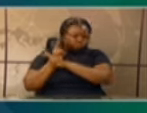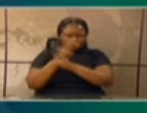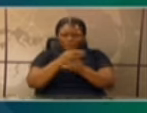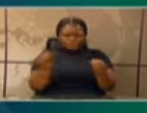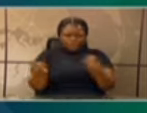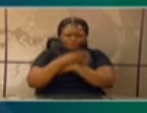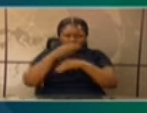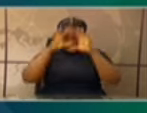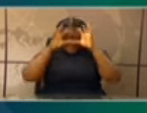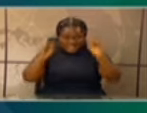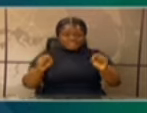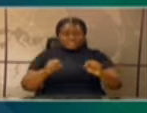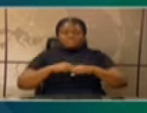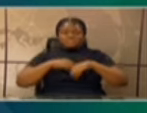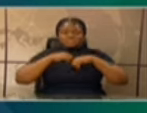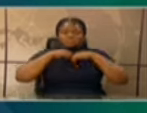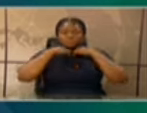of the President.